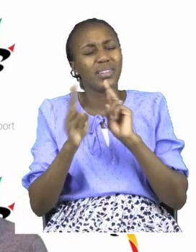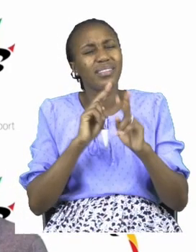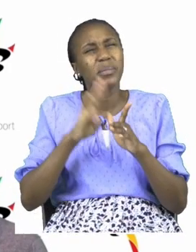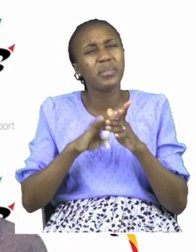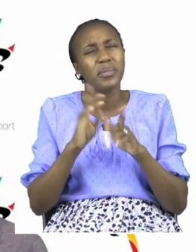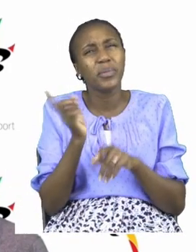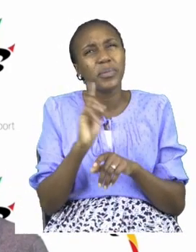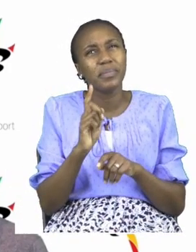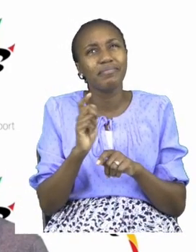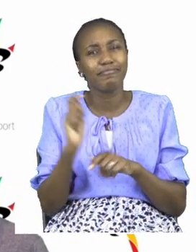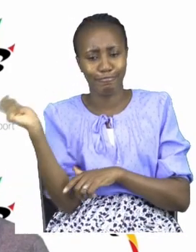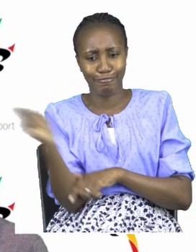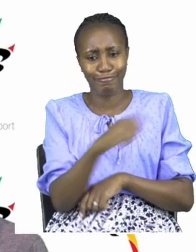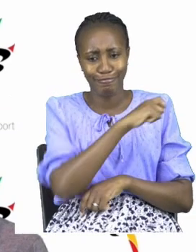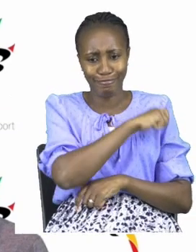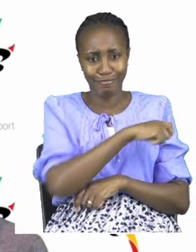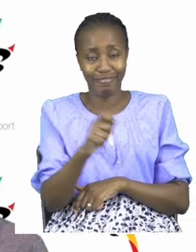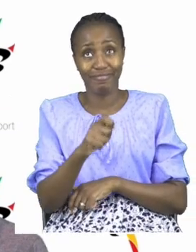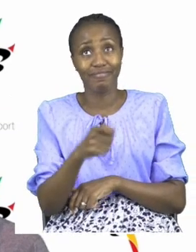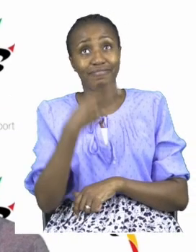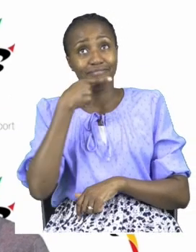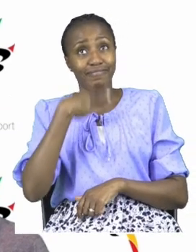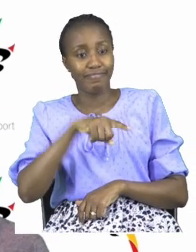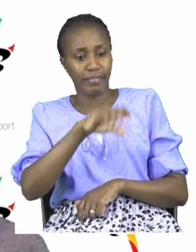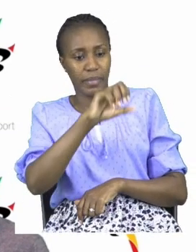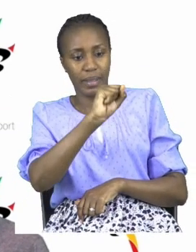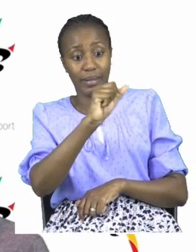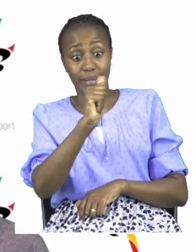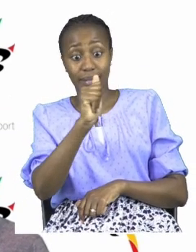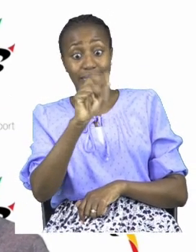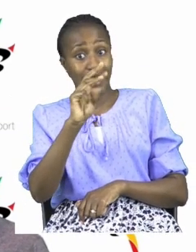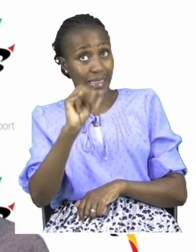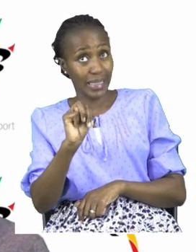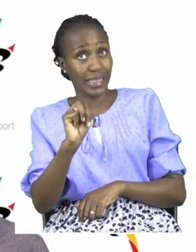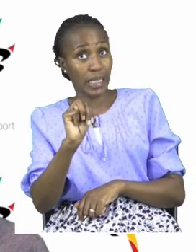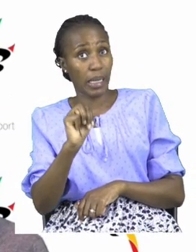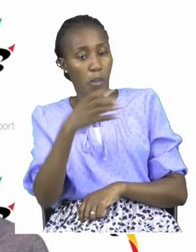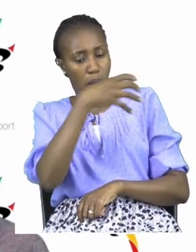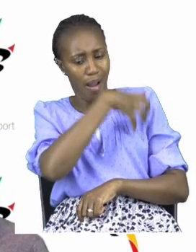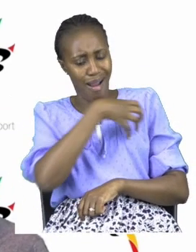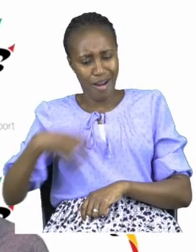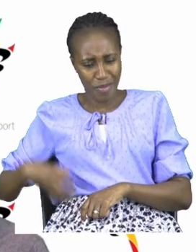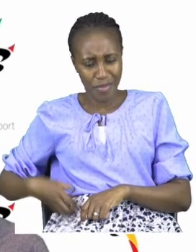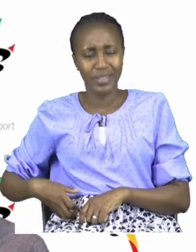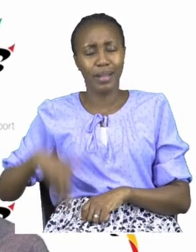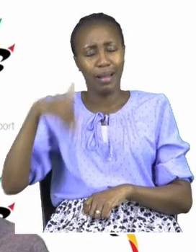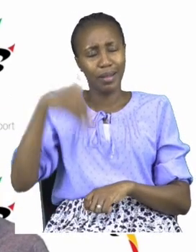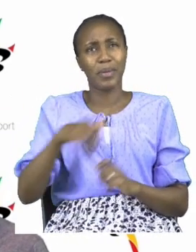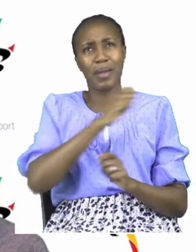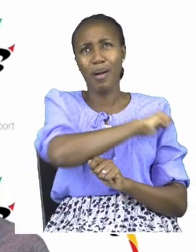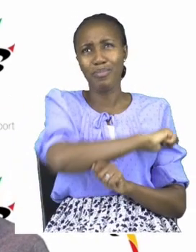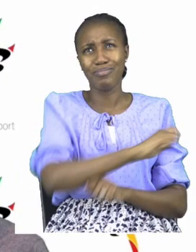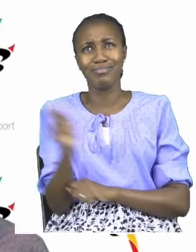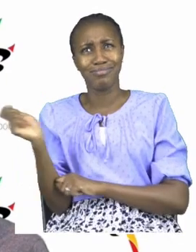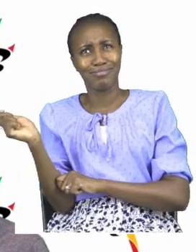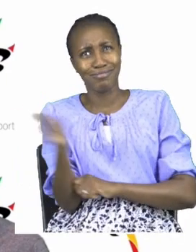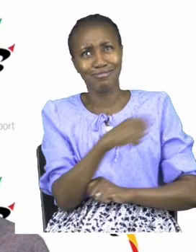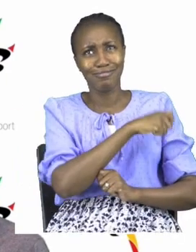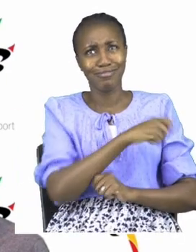us today, Mr. Sam Kaulinge, the longtime president of the Namibia Tennis